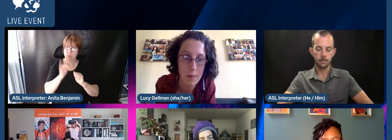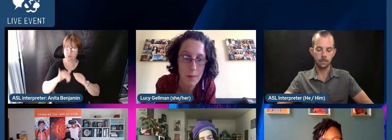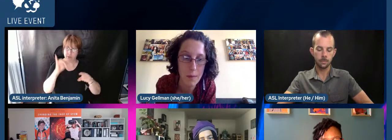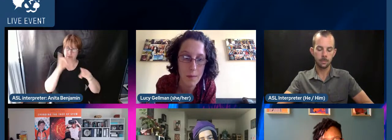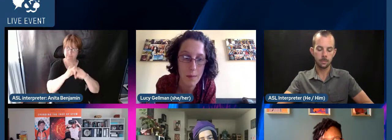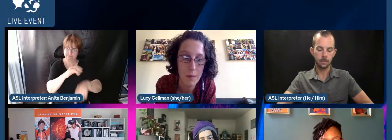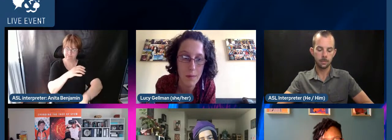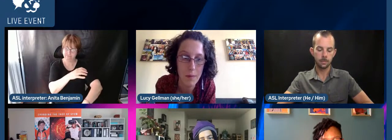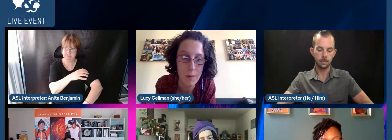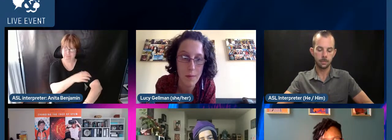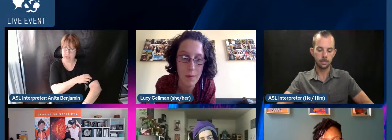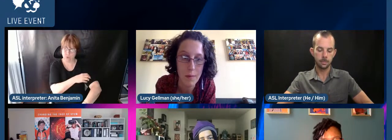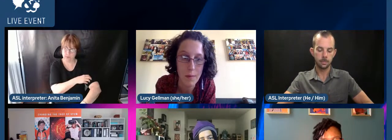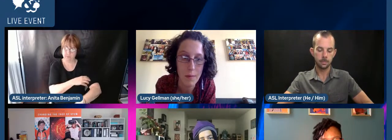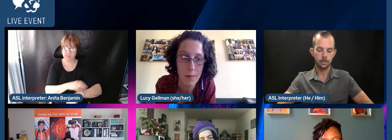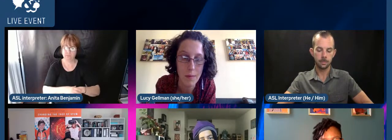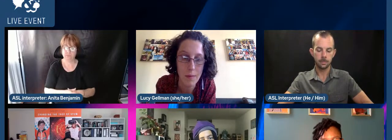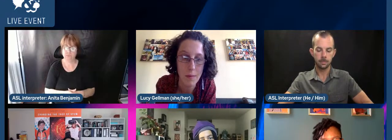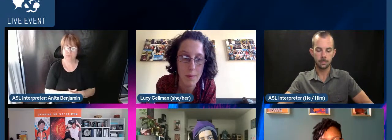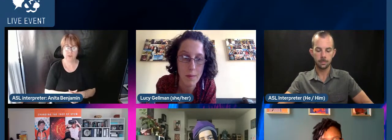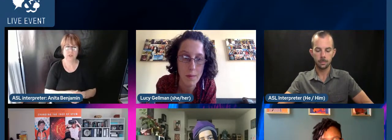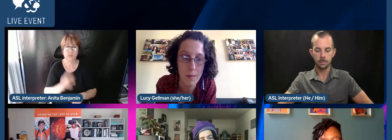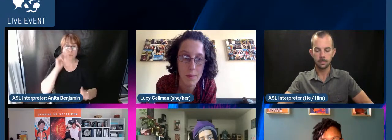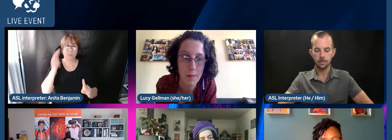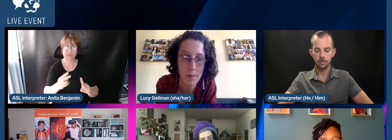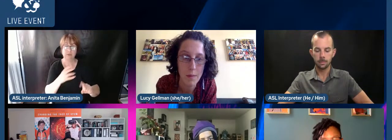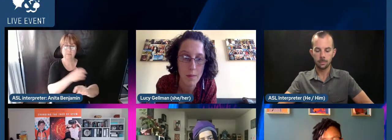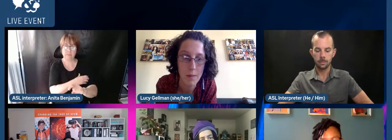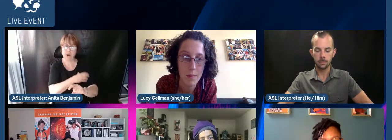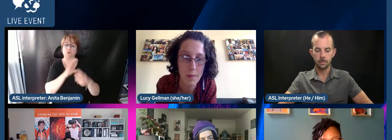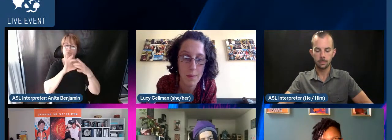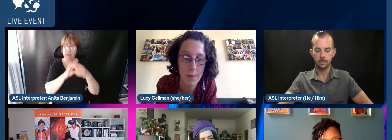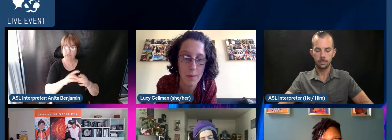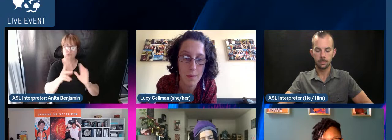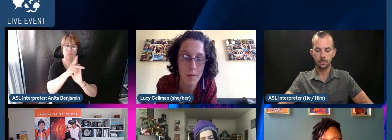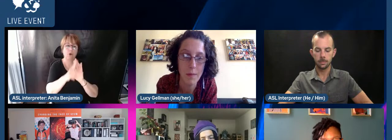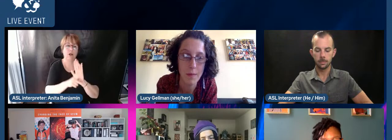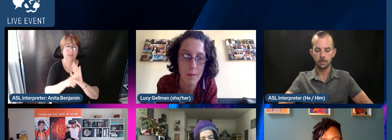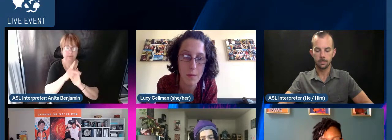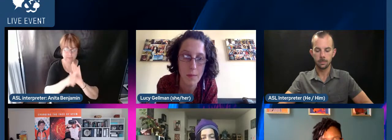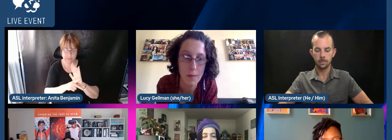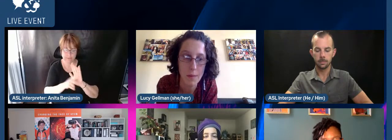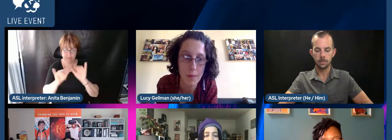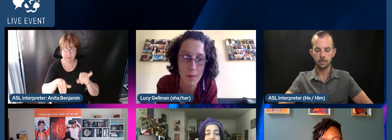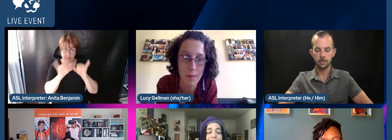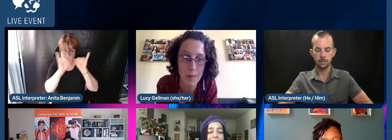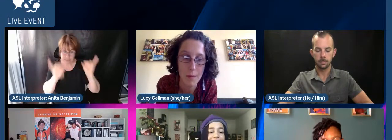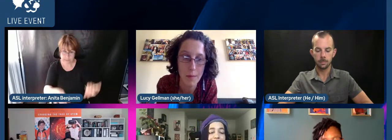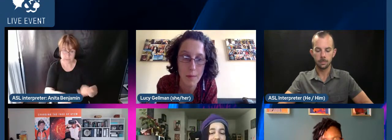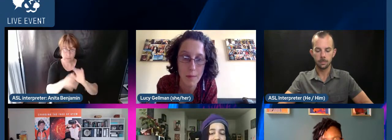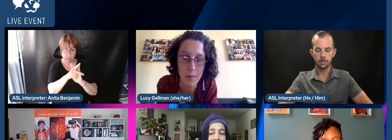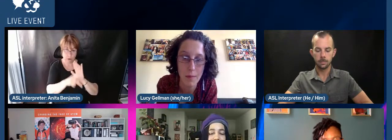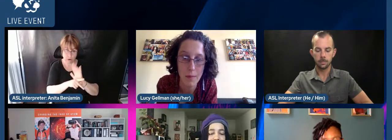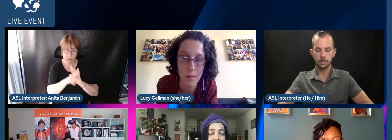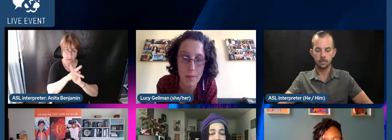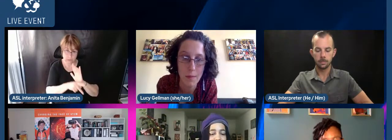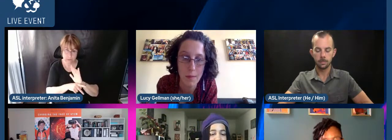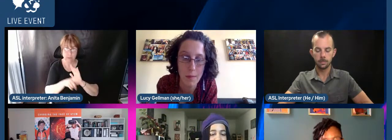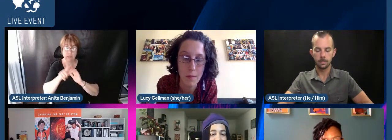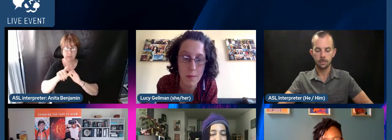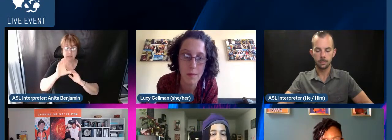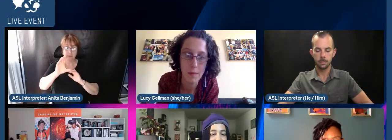perceived power, that it is also about policy. It is those policies that certainly kept